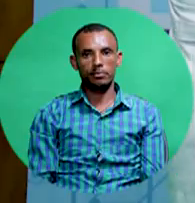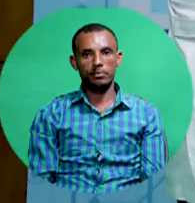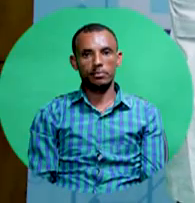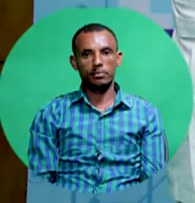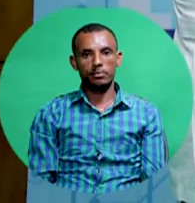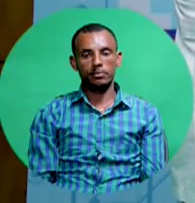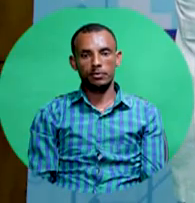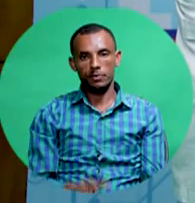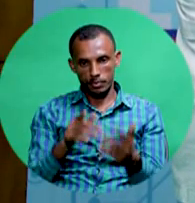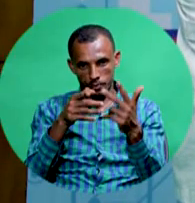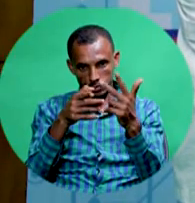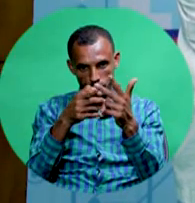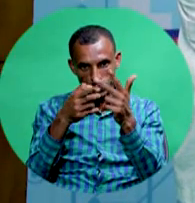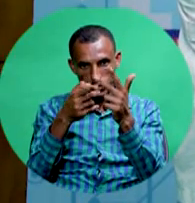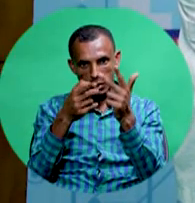the third point